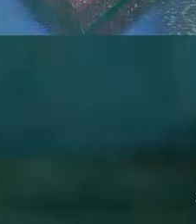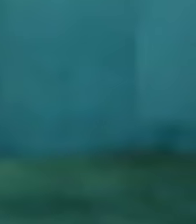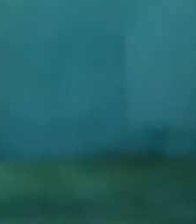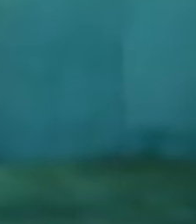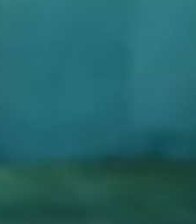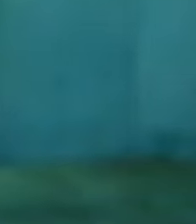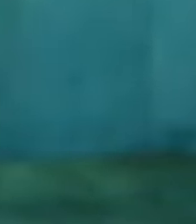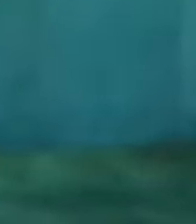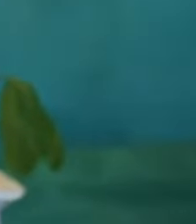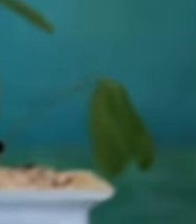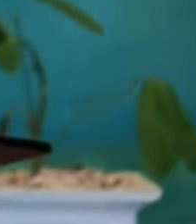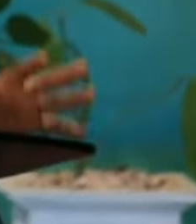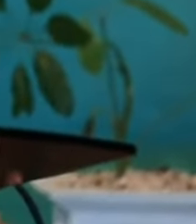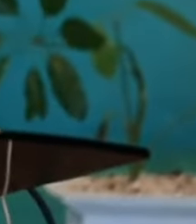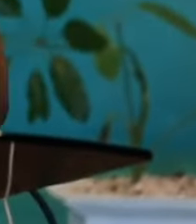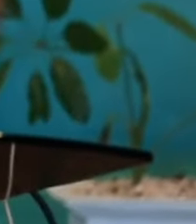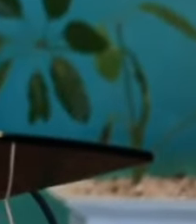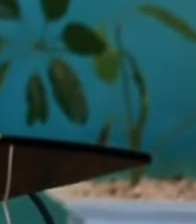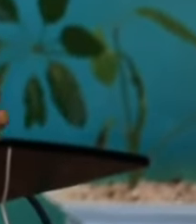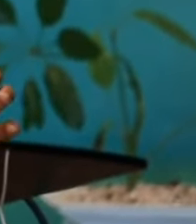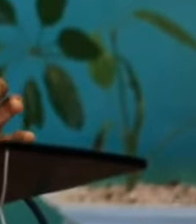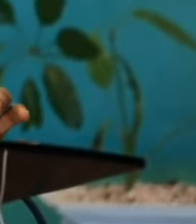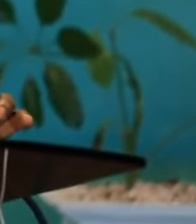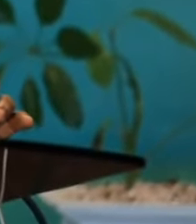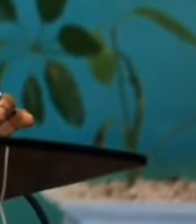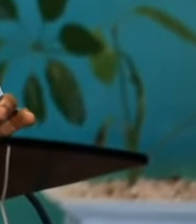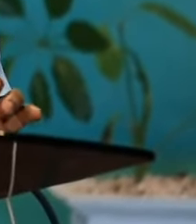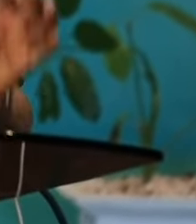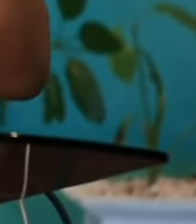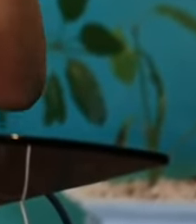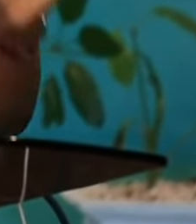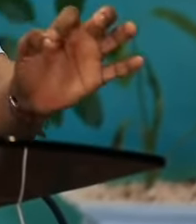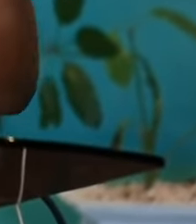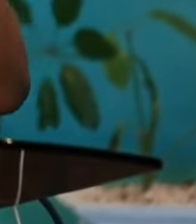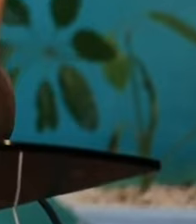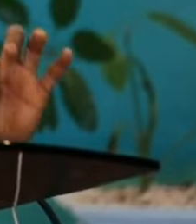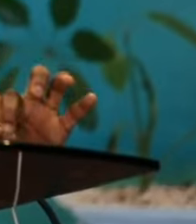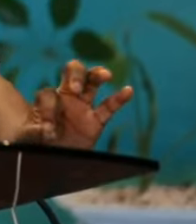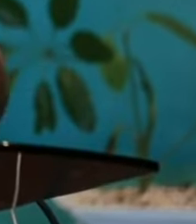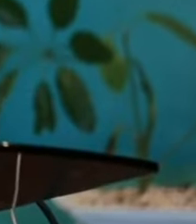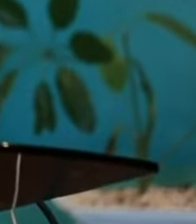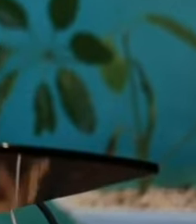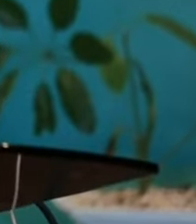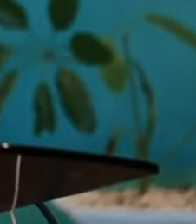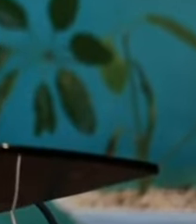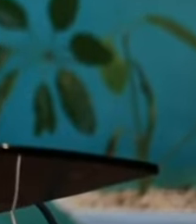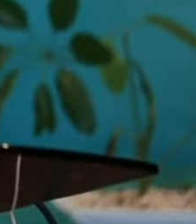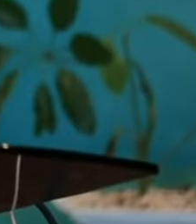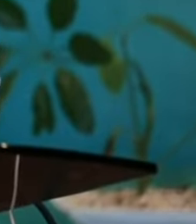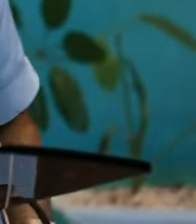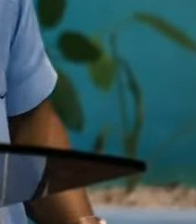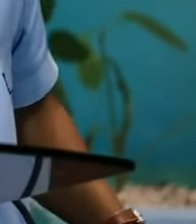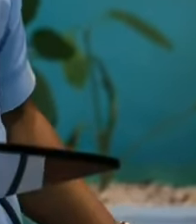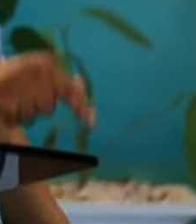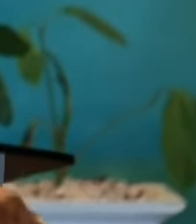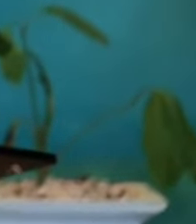was interested. I want to submit, parents have a great role in the choice of spouses of their children. I'm